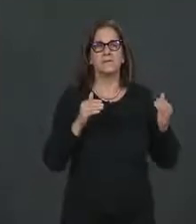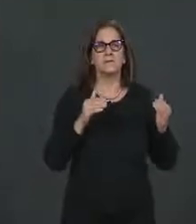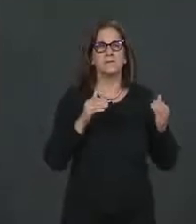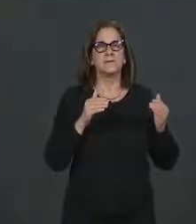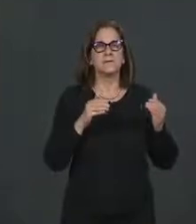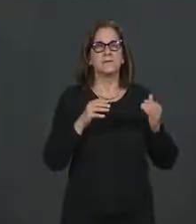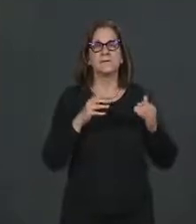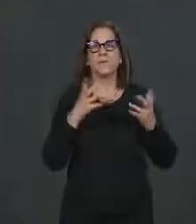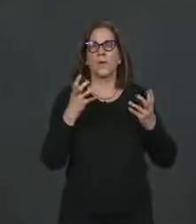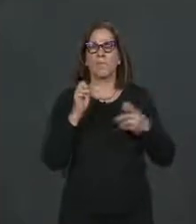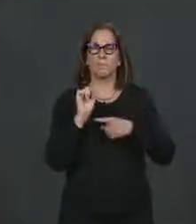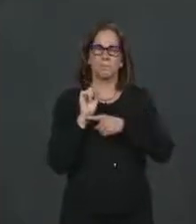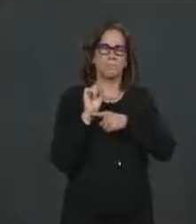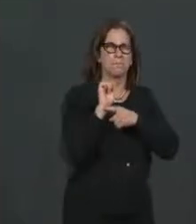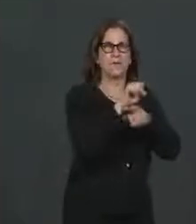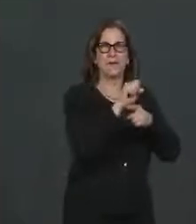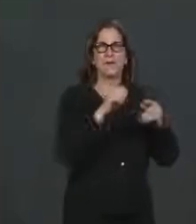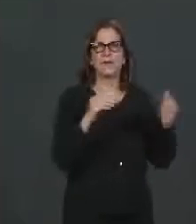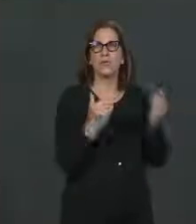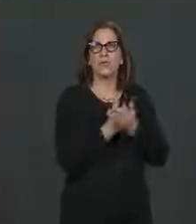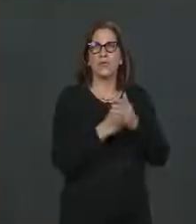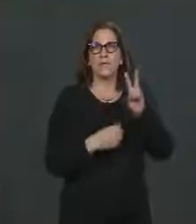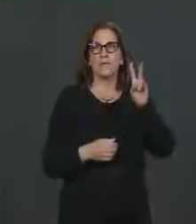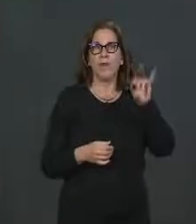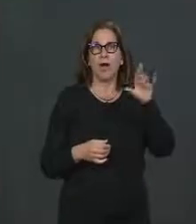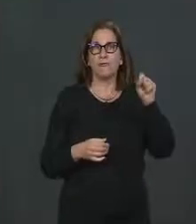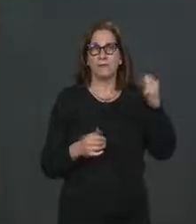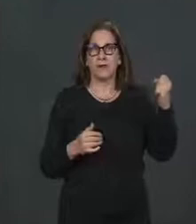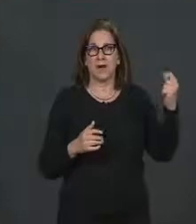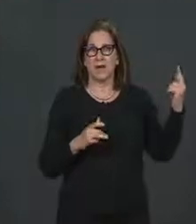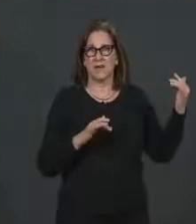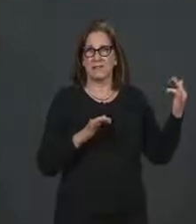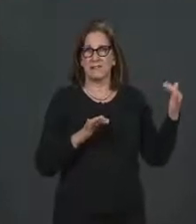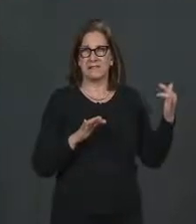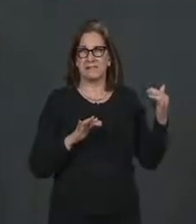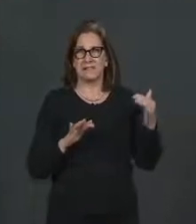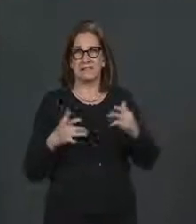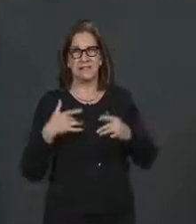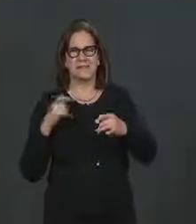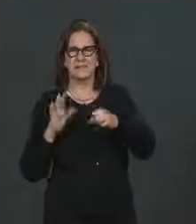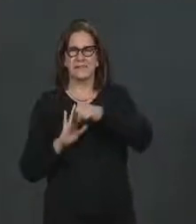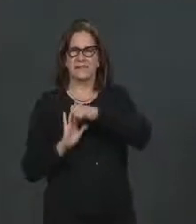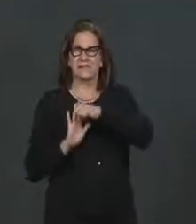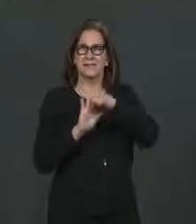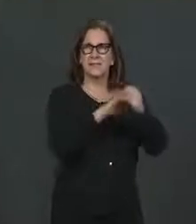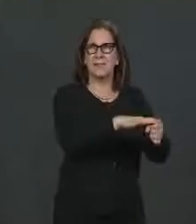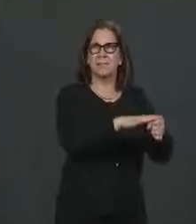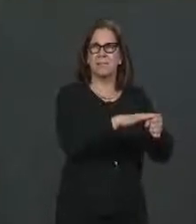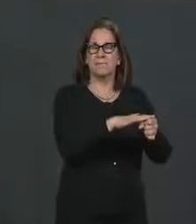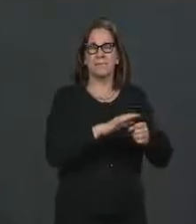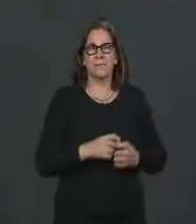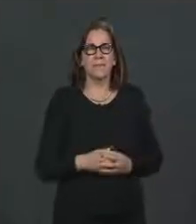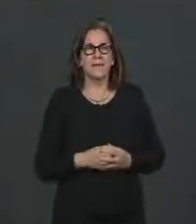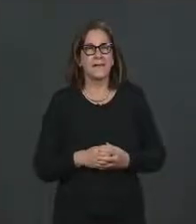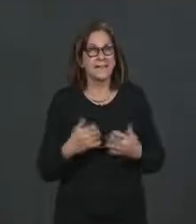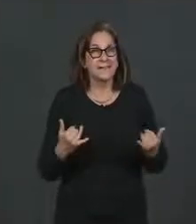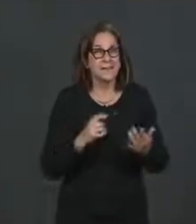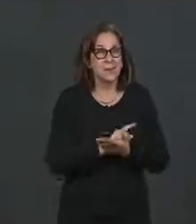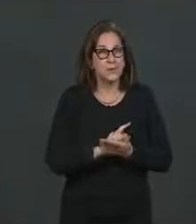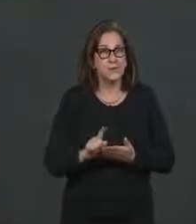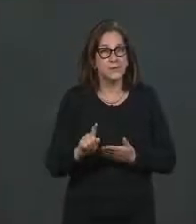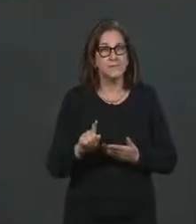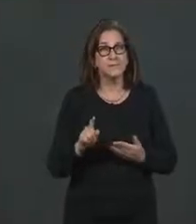a result, I'm also pleased to announce that we're on track this week, just 10 weeks after I became president, to achieve